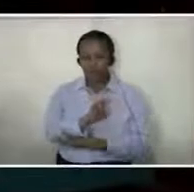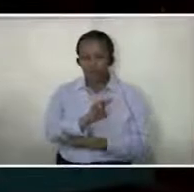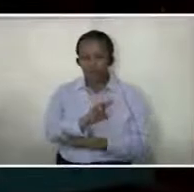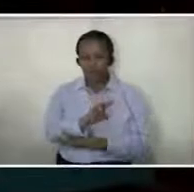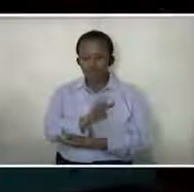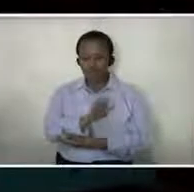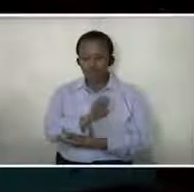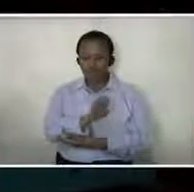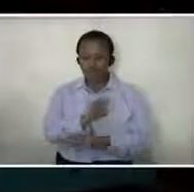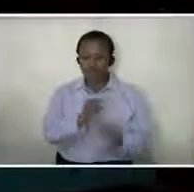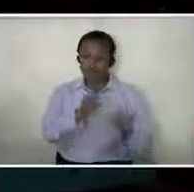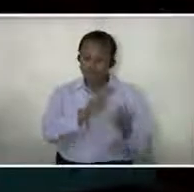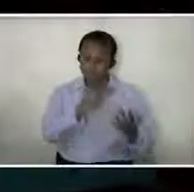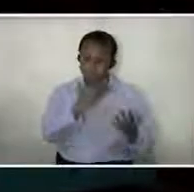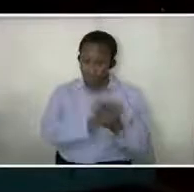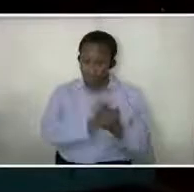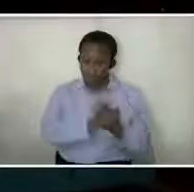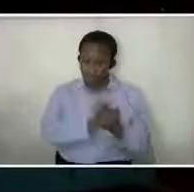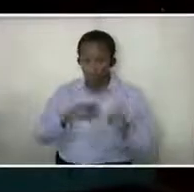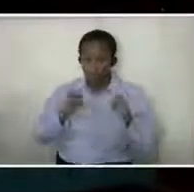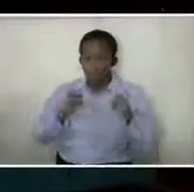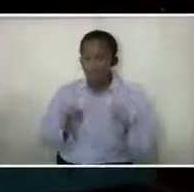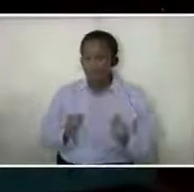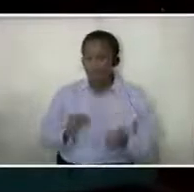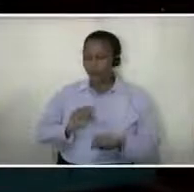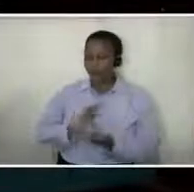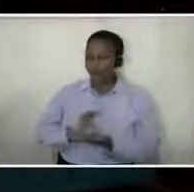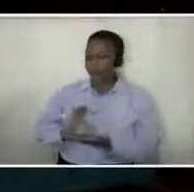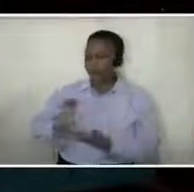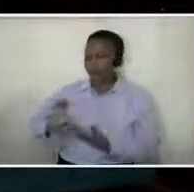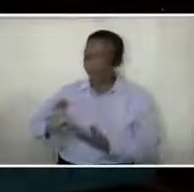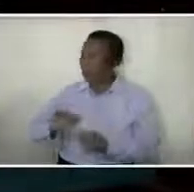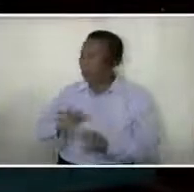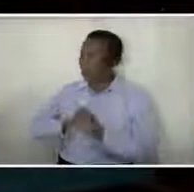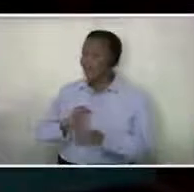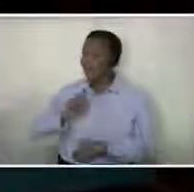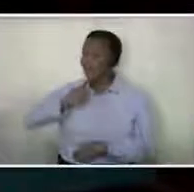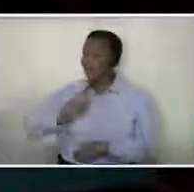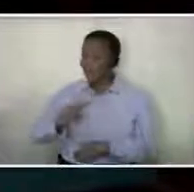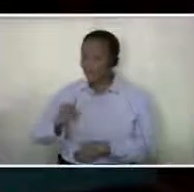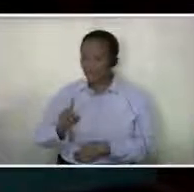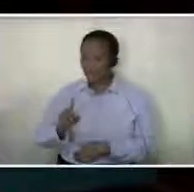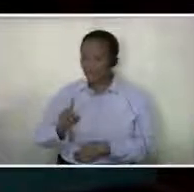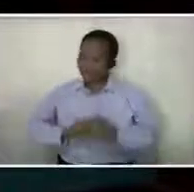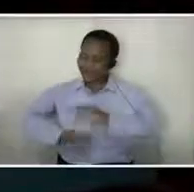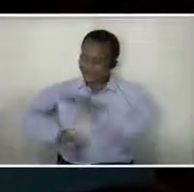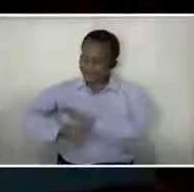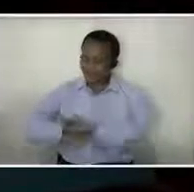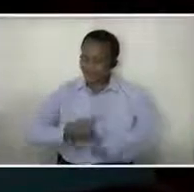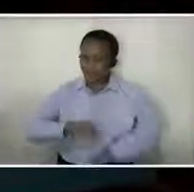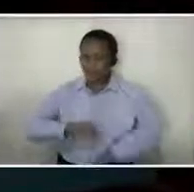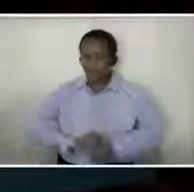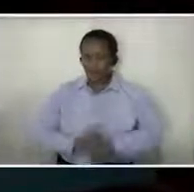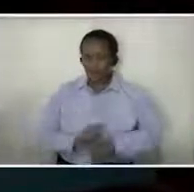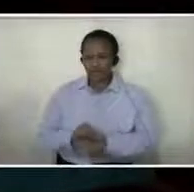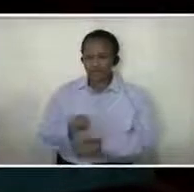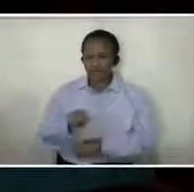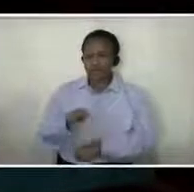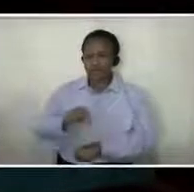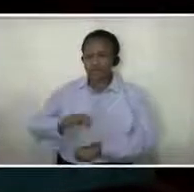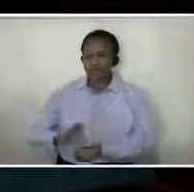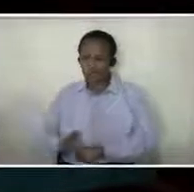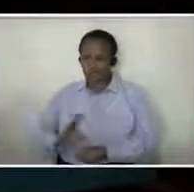his or her personal account. She did not mention that happens while the ANC was in control of that municipality.